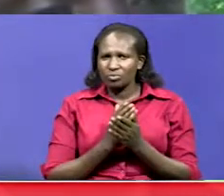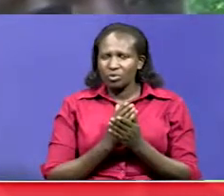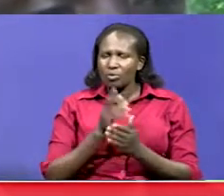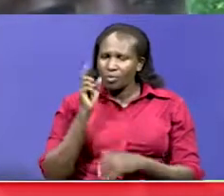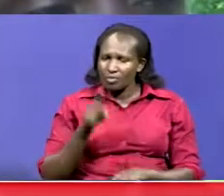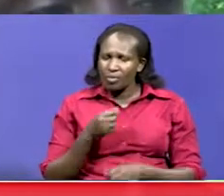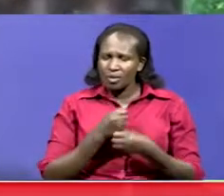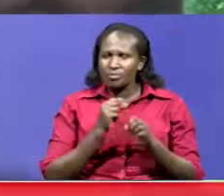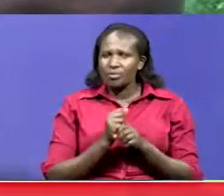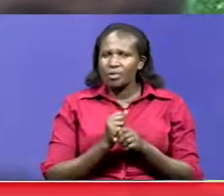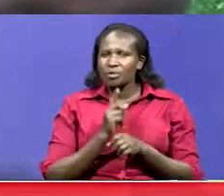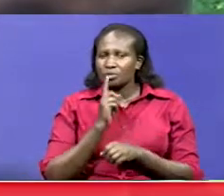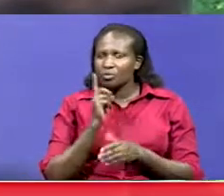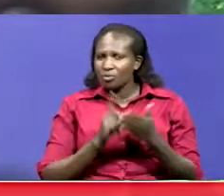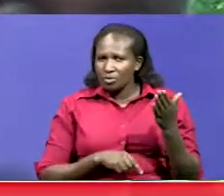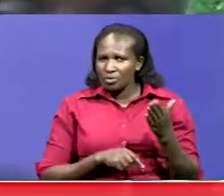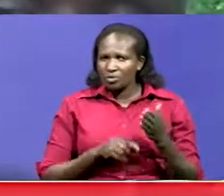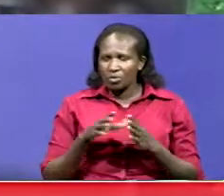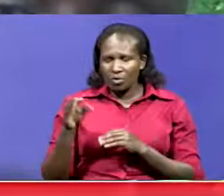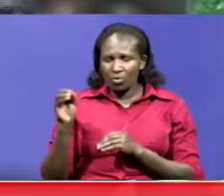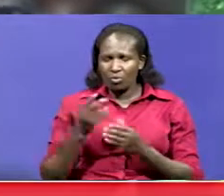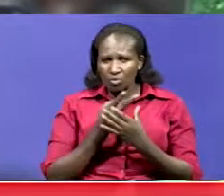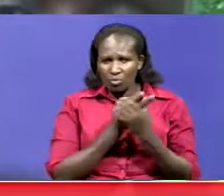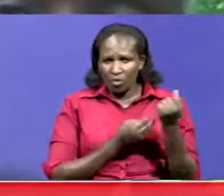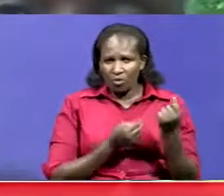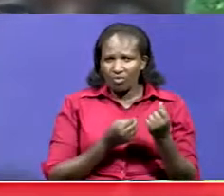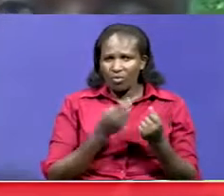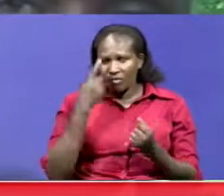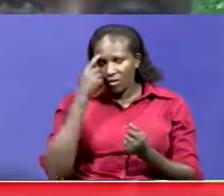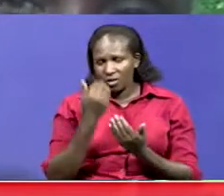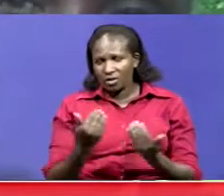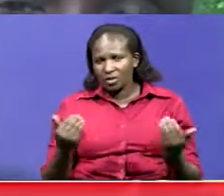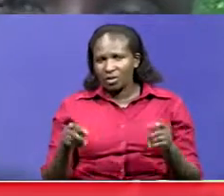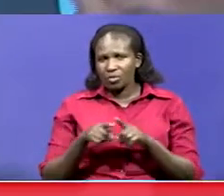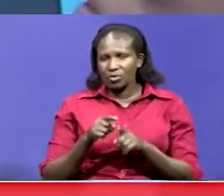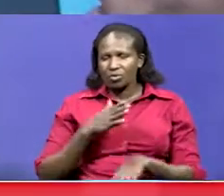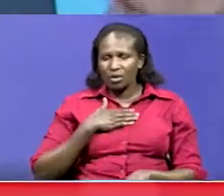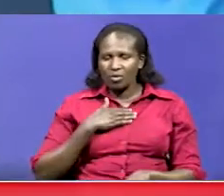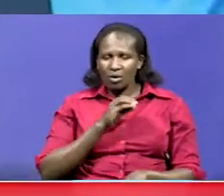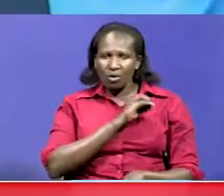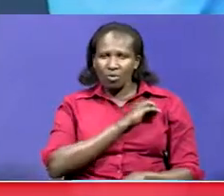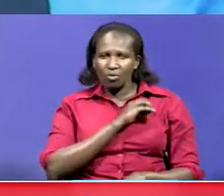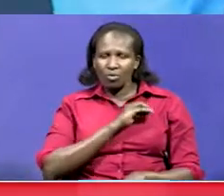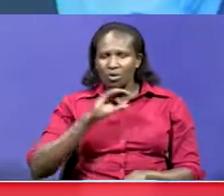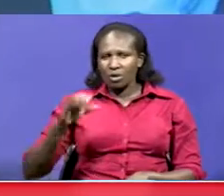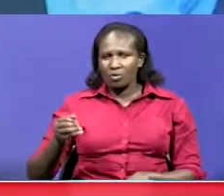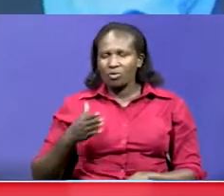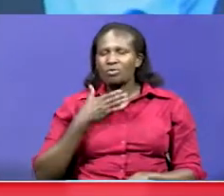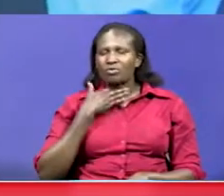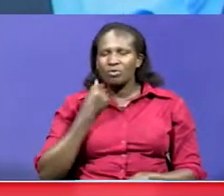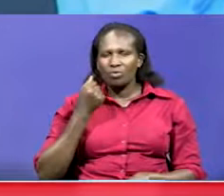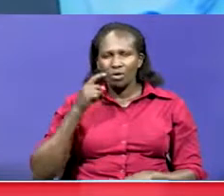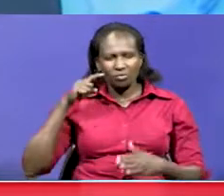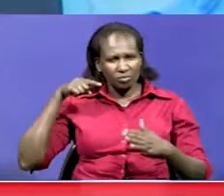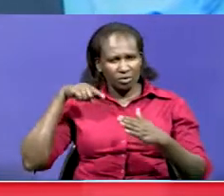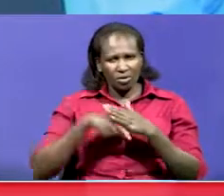make recommendations that are going to be suitable both for the children and for our own county. We still want to dig deeper into